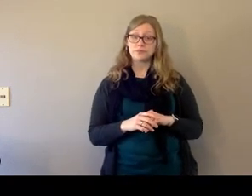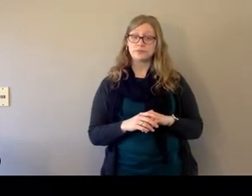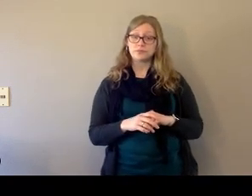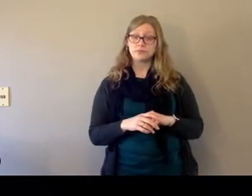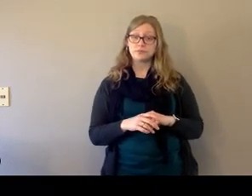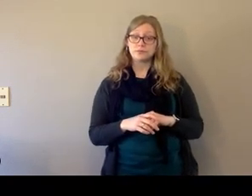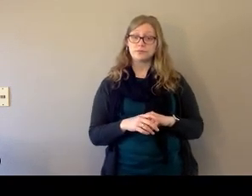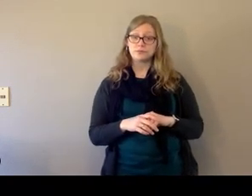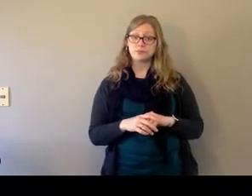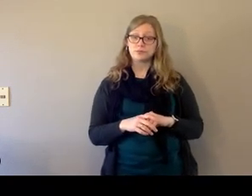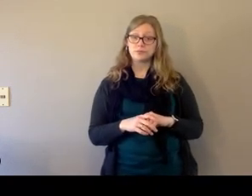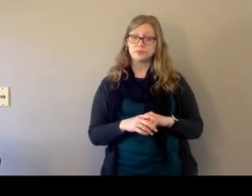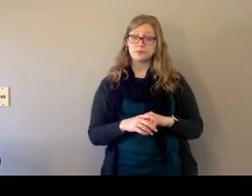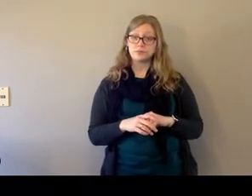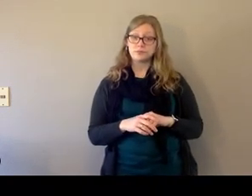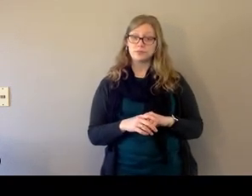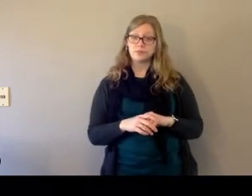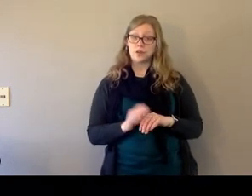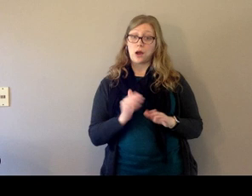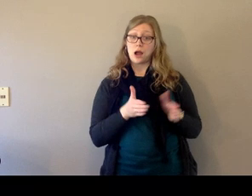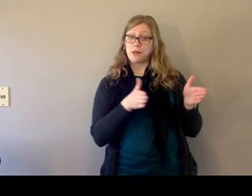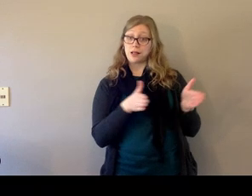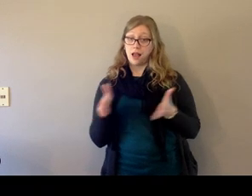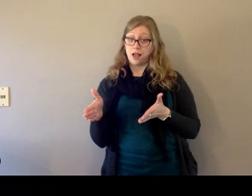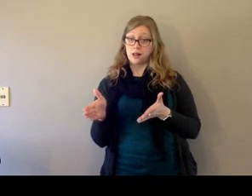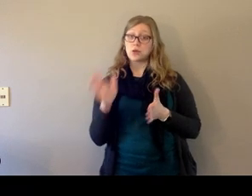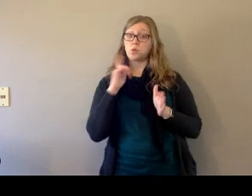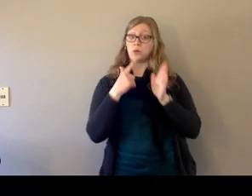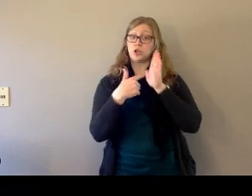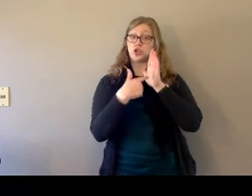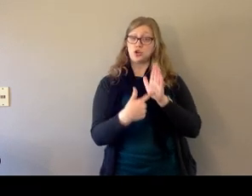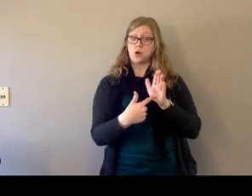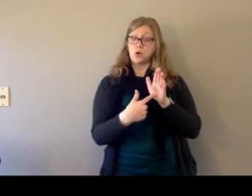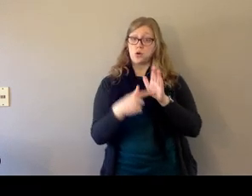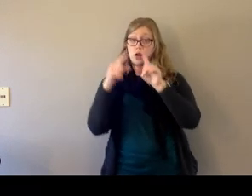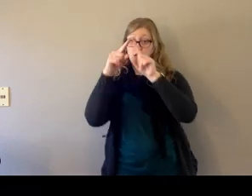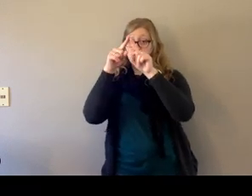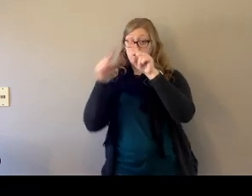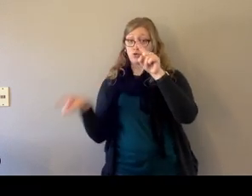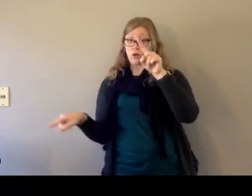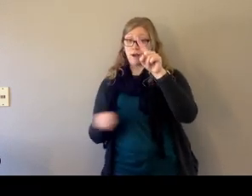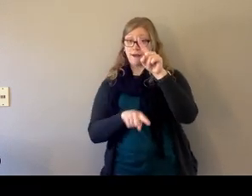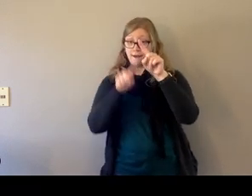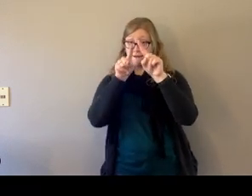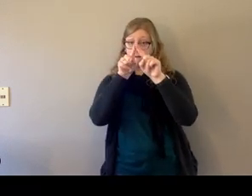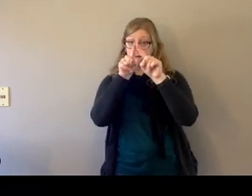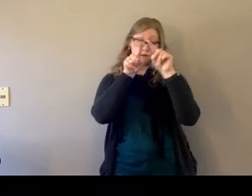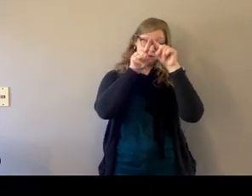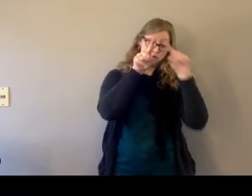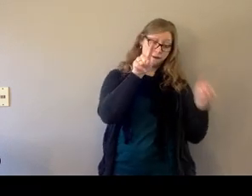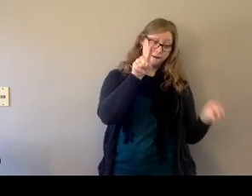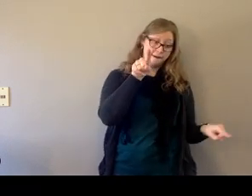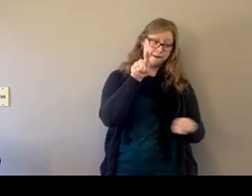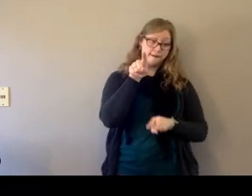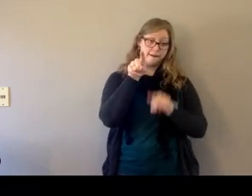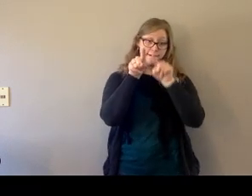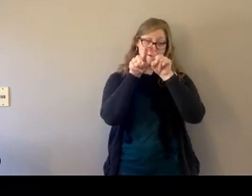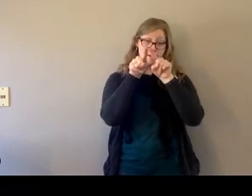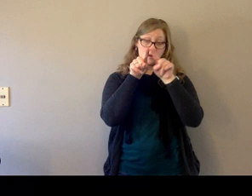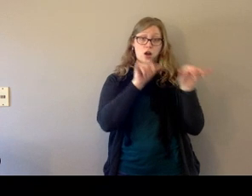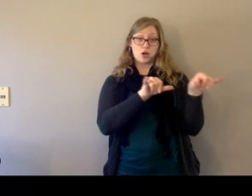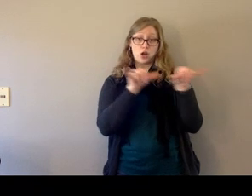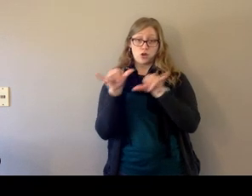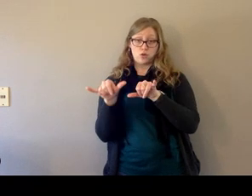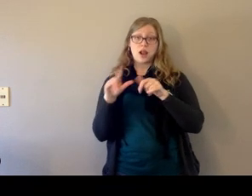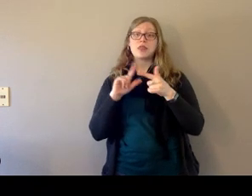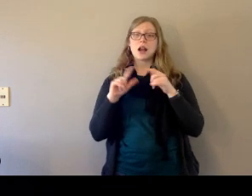to show that this triangle YXW is congruent to YZW. And then once I say that, I can use